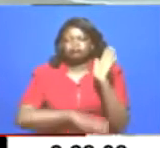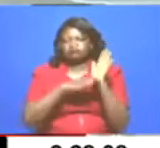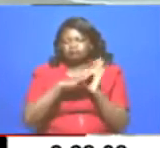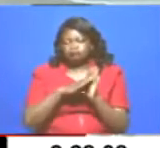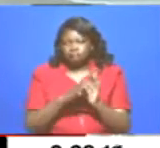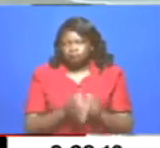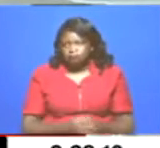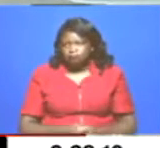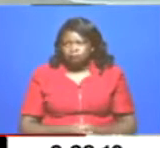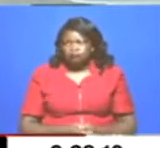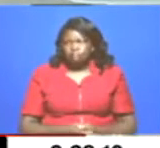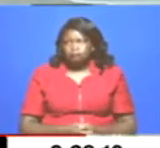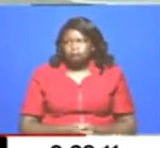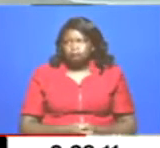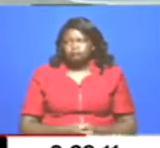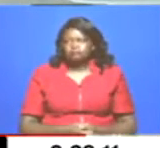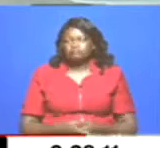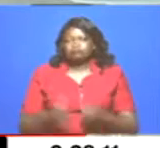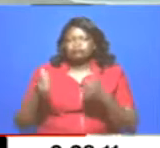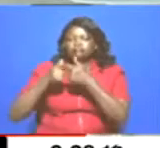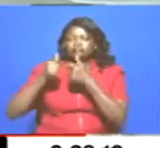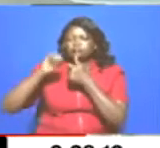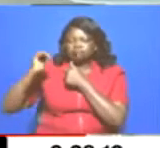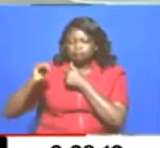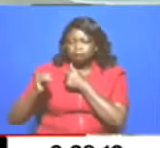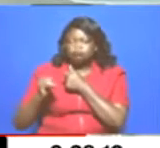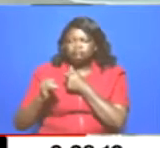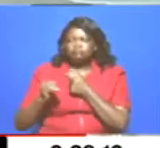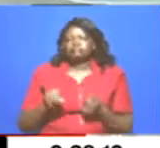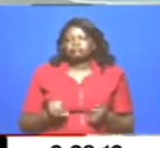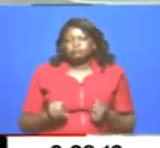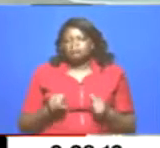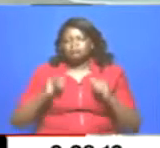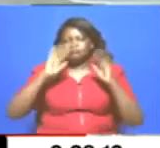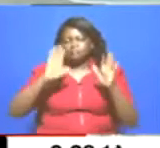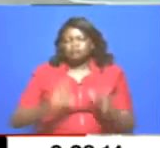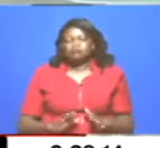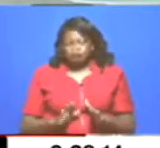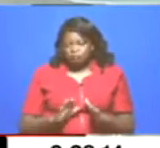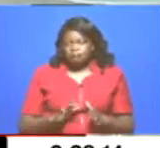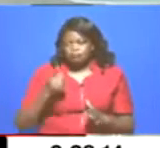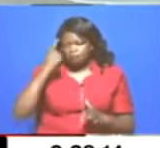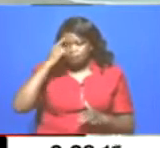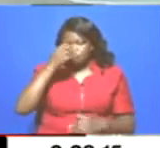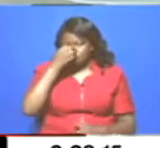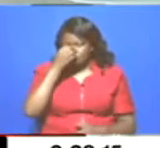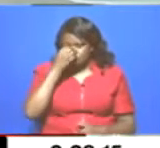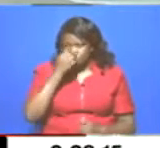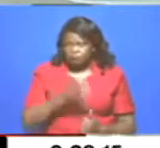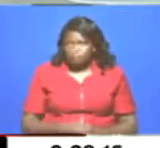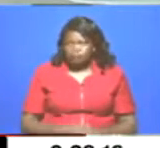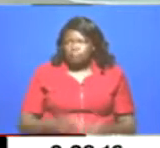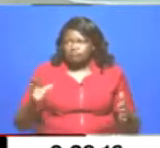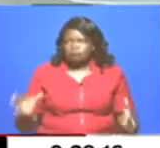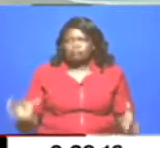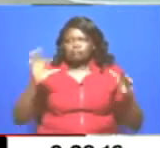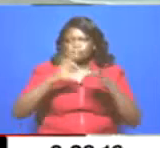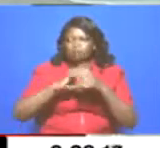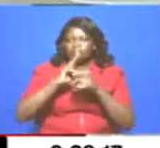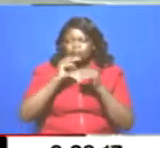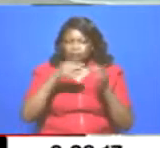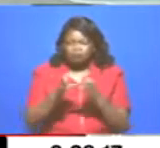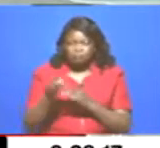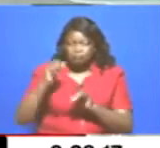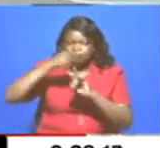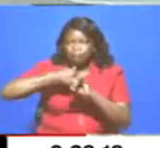Lunga Lunga, that's in Kwale County, rallying the region behind Deputy President William Ruto. The alliance used the platform to